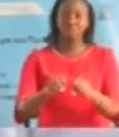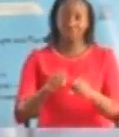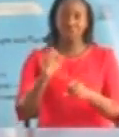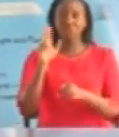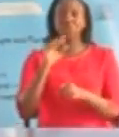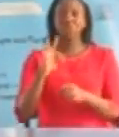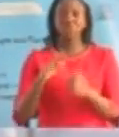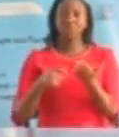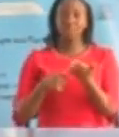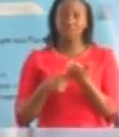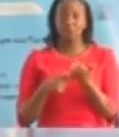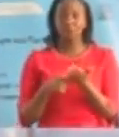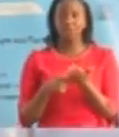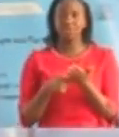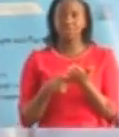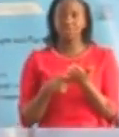technology.